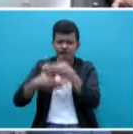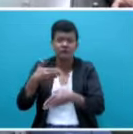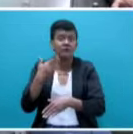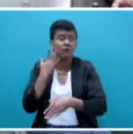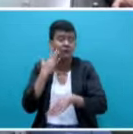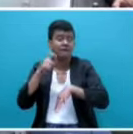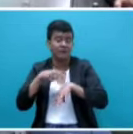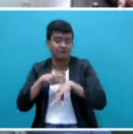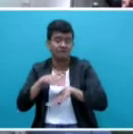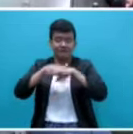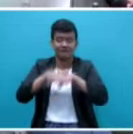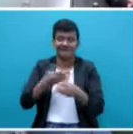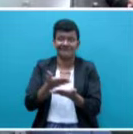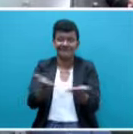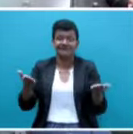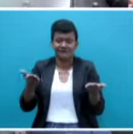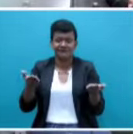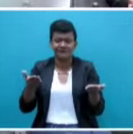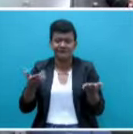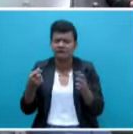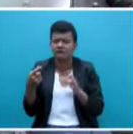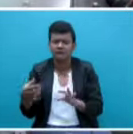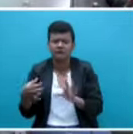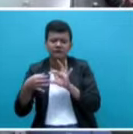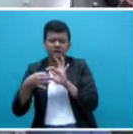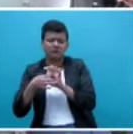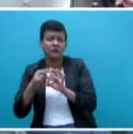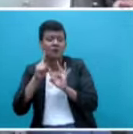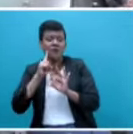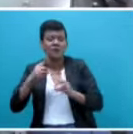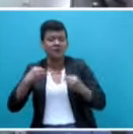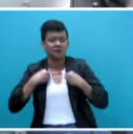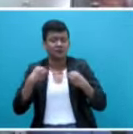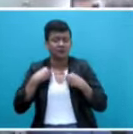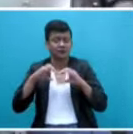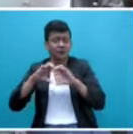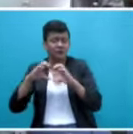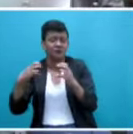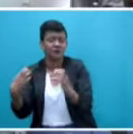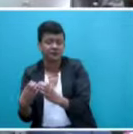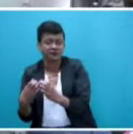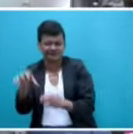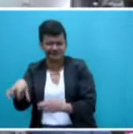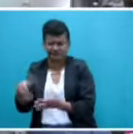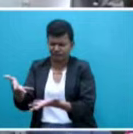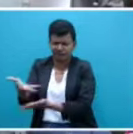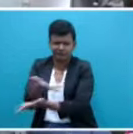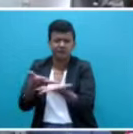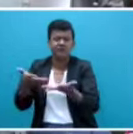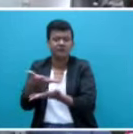to the Standing Orders, Mr. Speaker, sir, the Business Committee convened and undertook discussions on